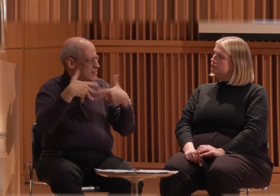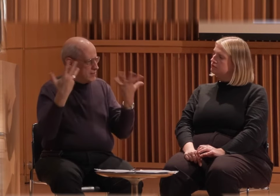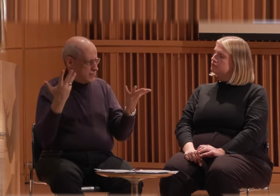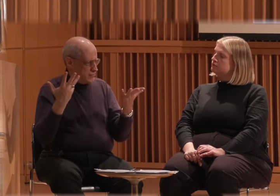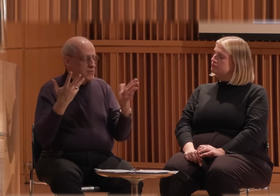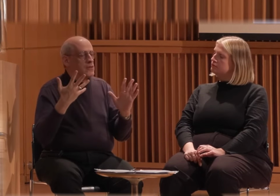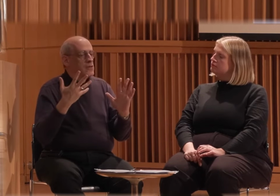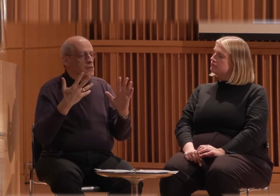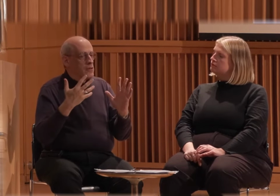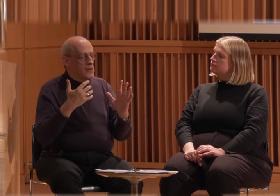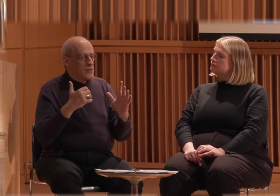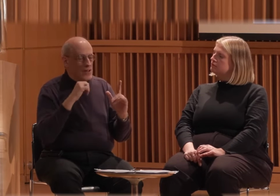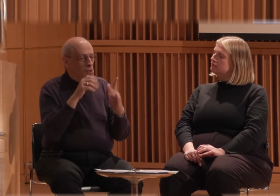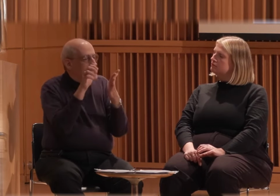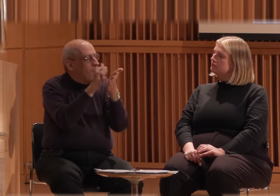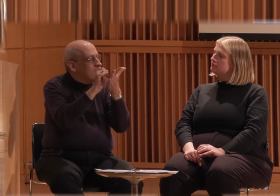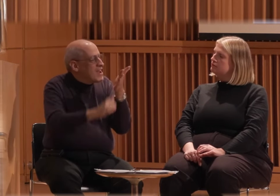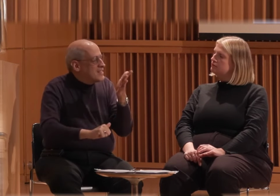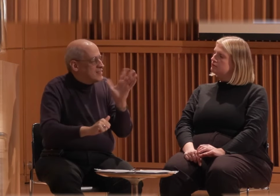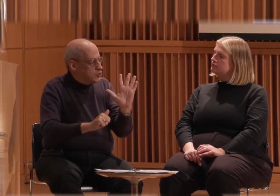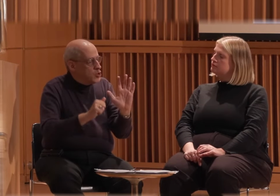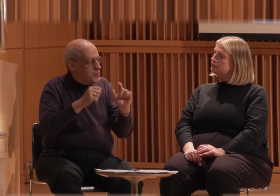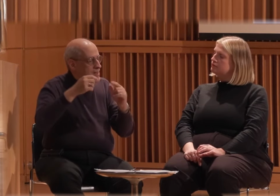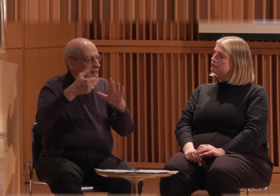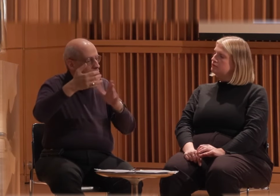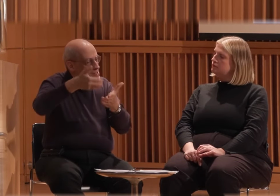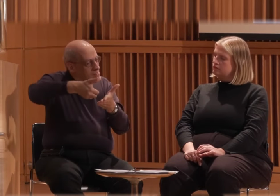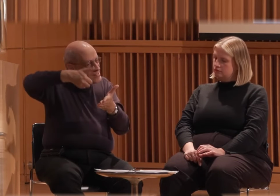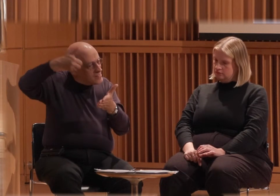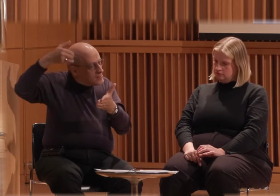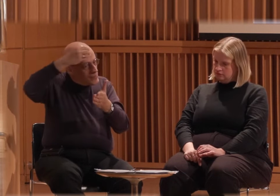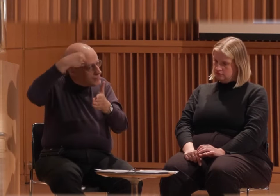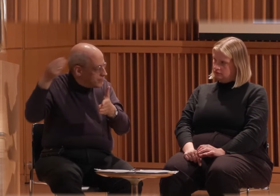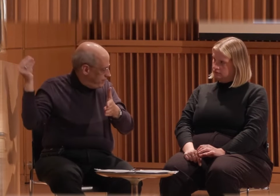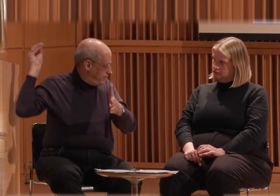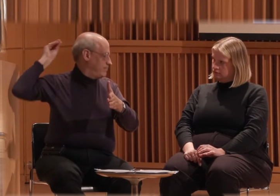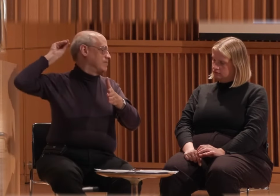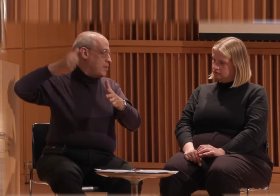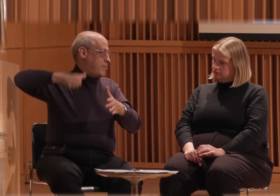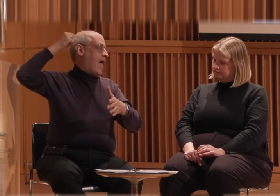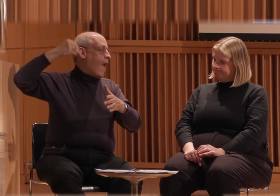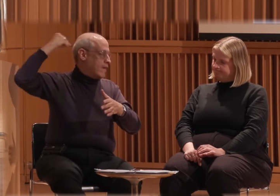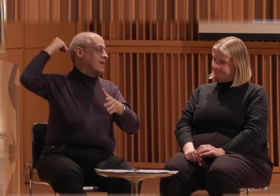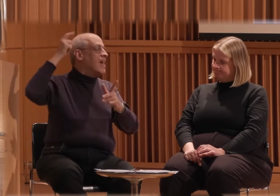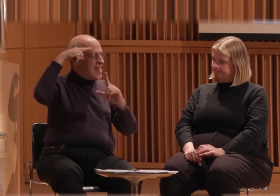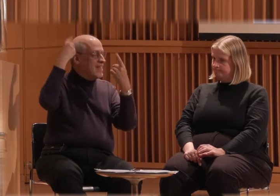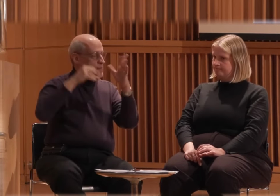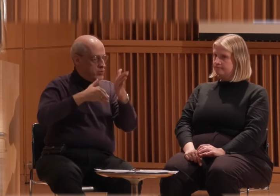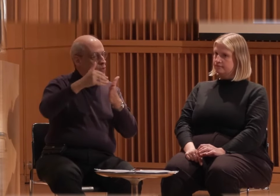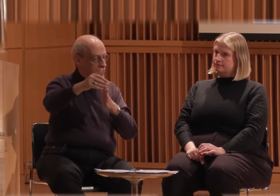kind of, not if not erasing that, pushing that to the back of my head. And I think we do that a lot.